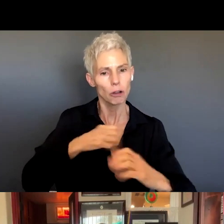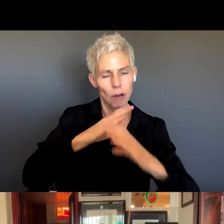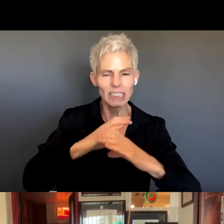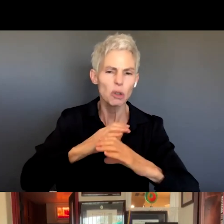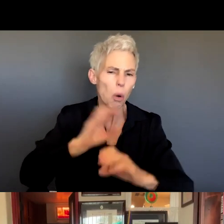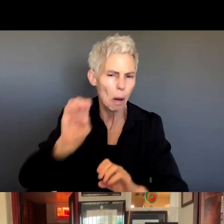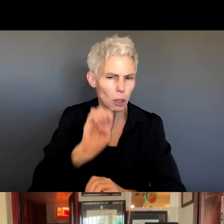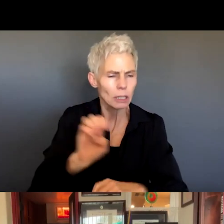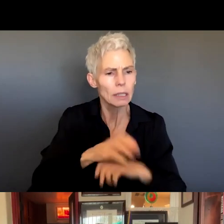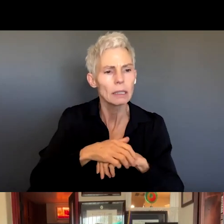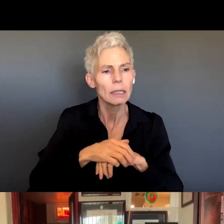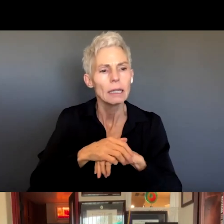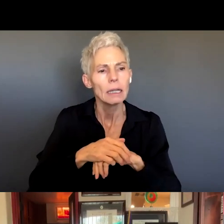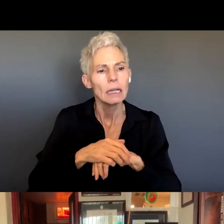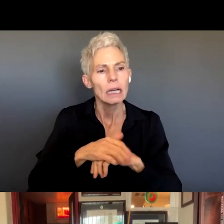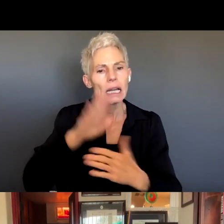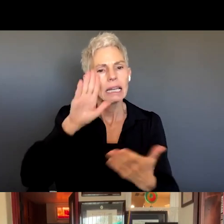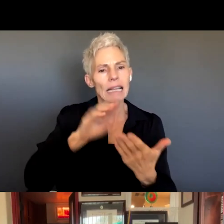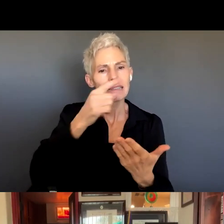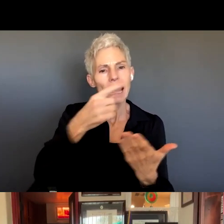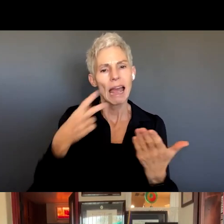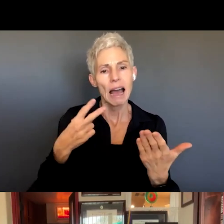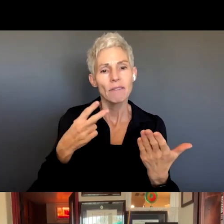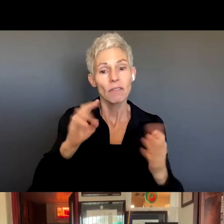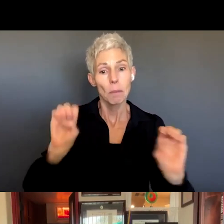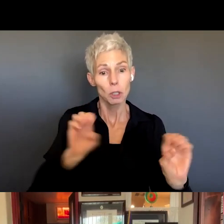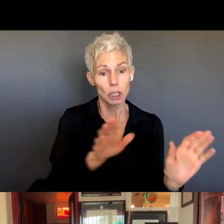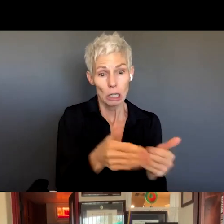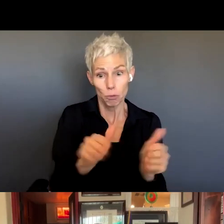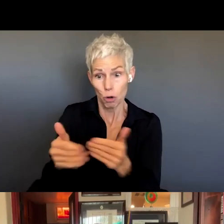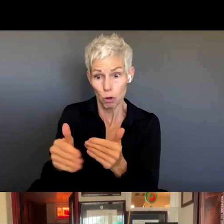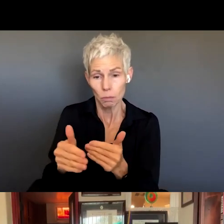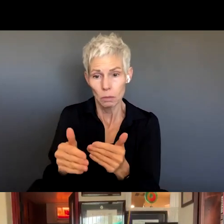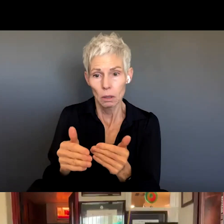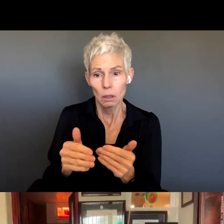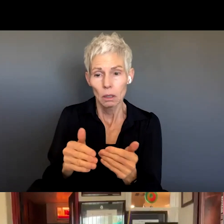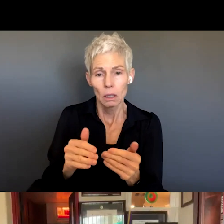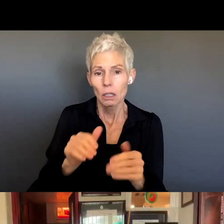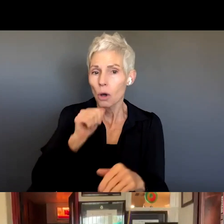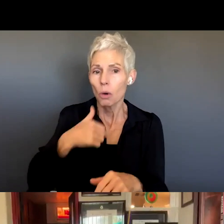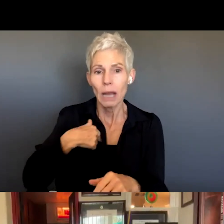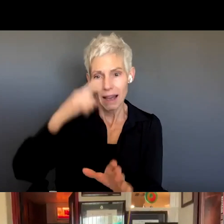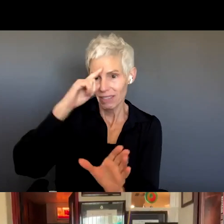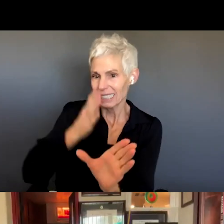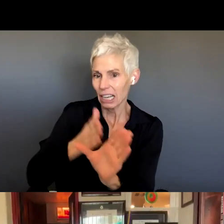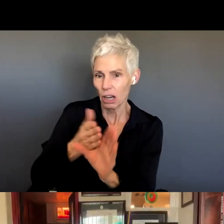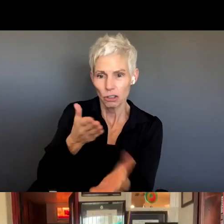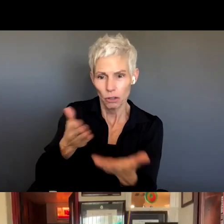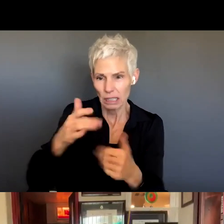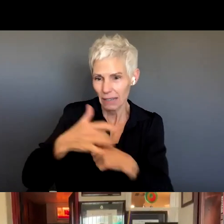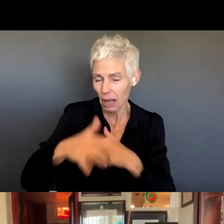emergencies. There's less than half of emergency rooms actually have any psychiatric services available. It's about